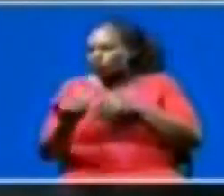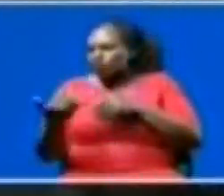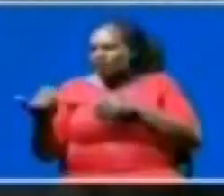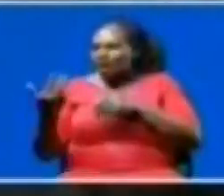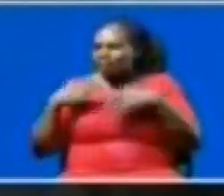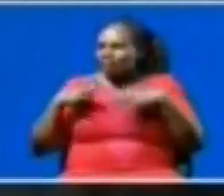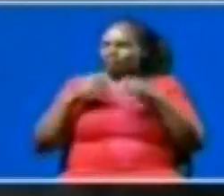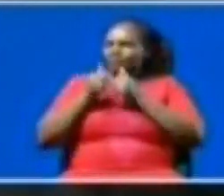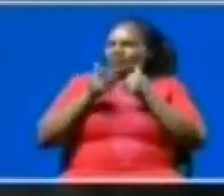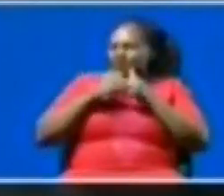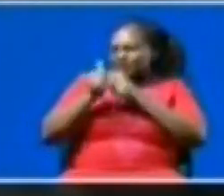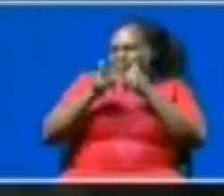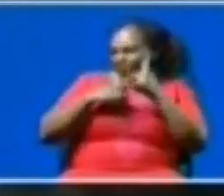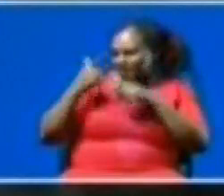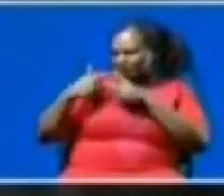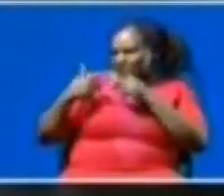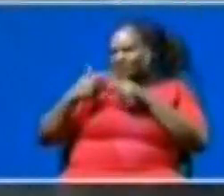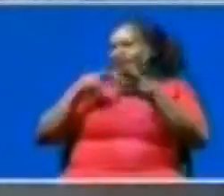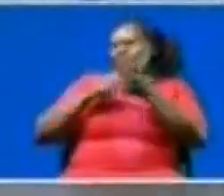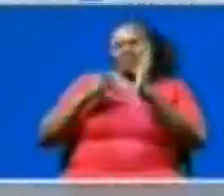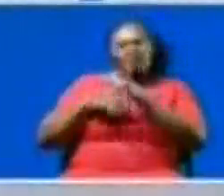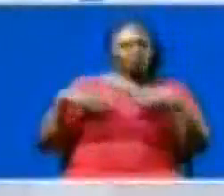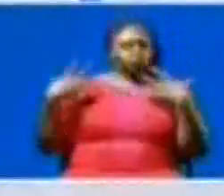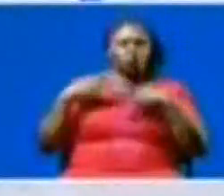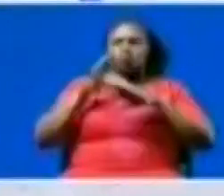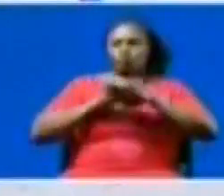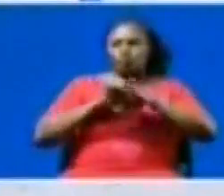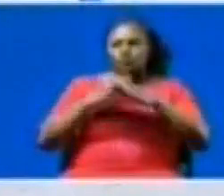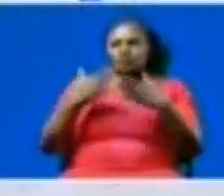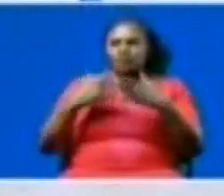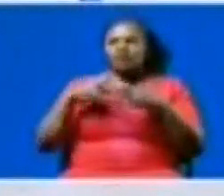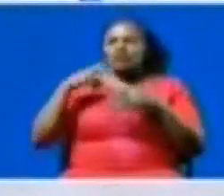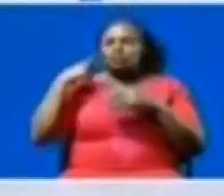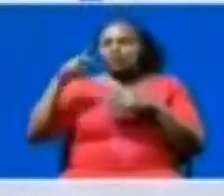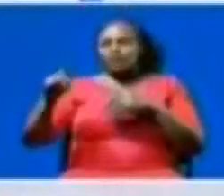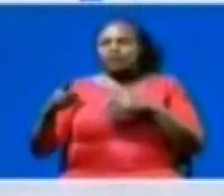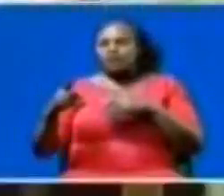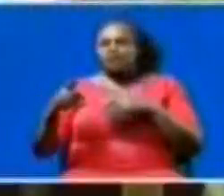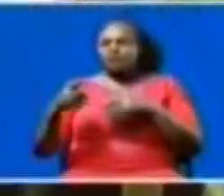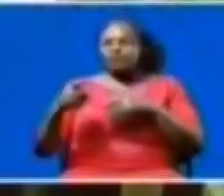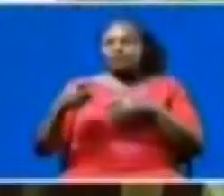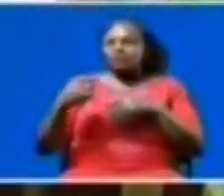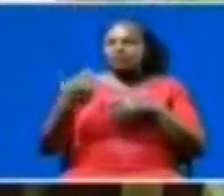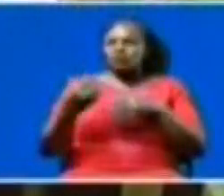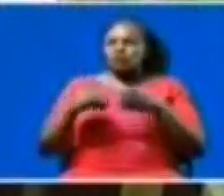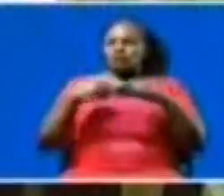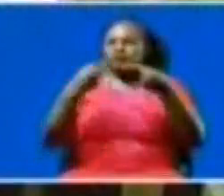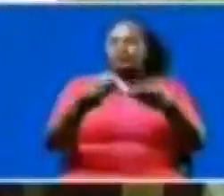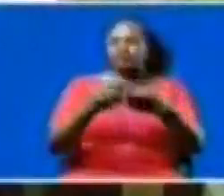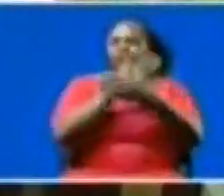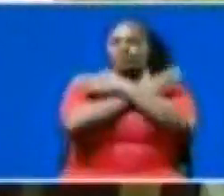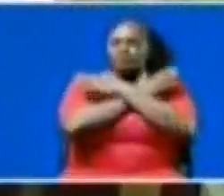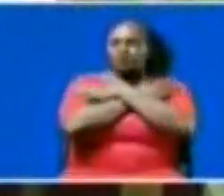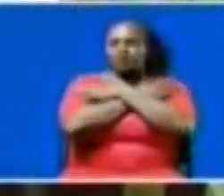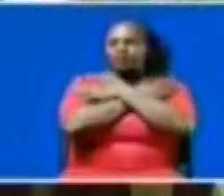age of 16 or 17, it's just amazing. Another 200,000 Kenya shillings she donates to the Friends